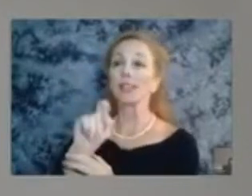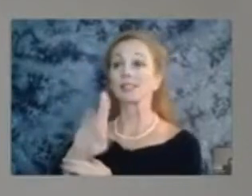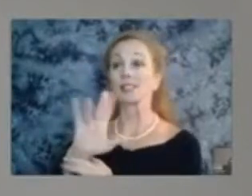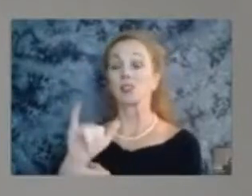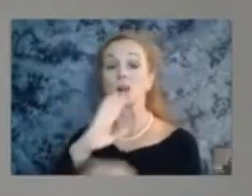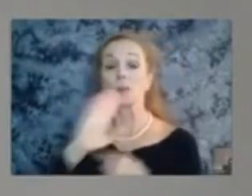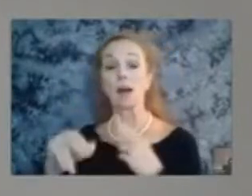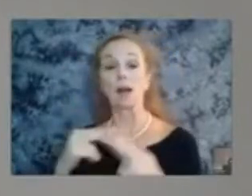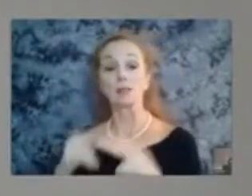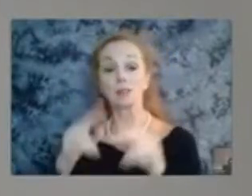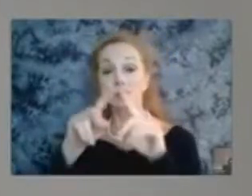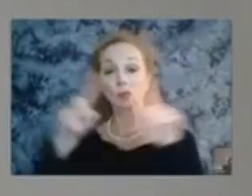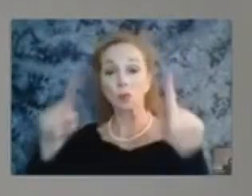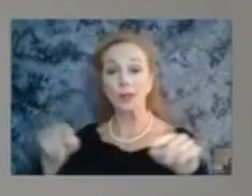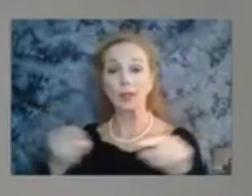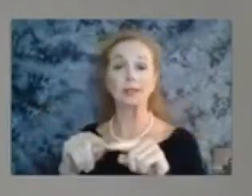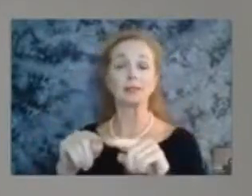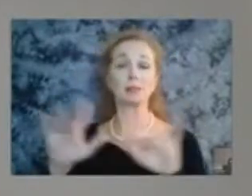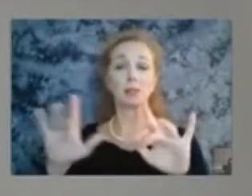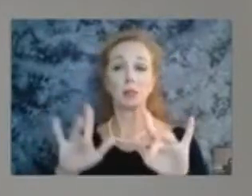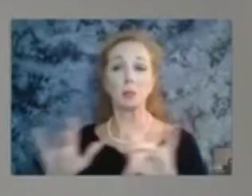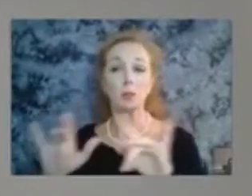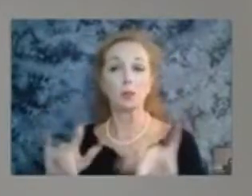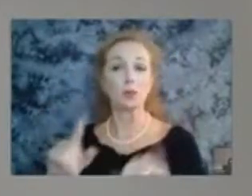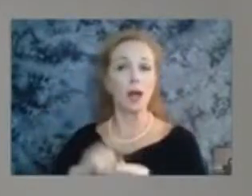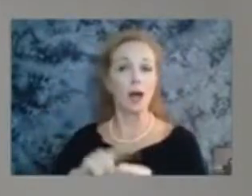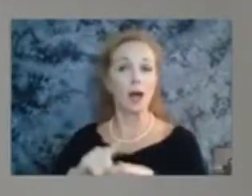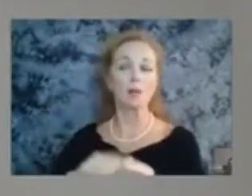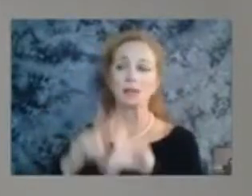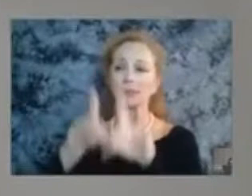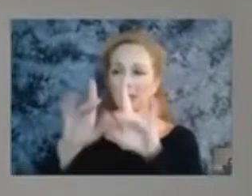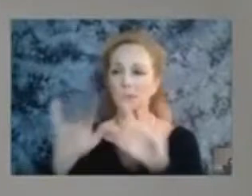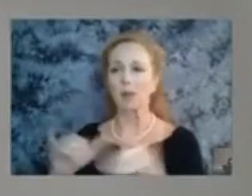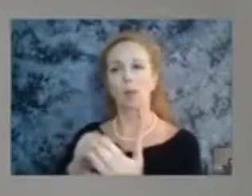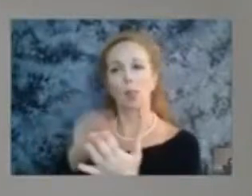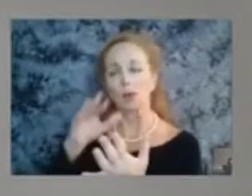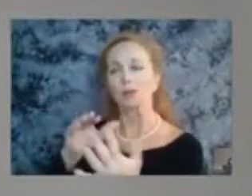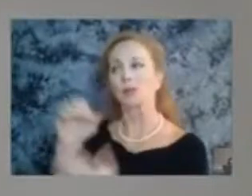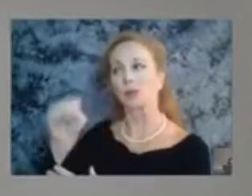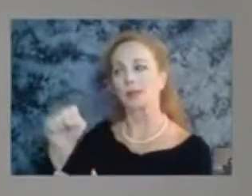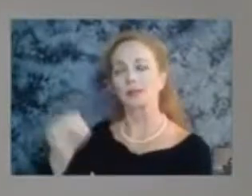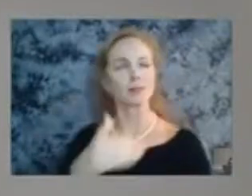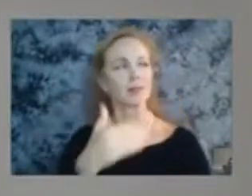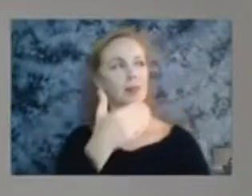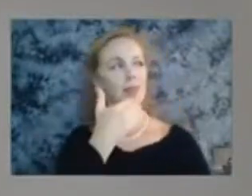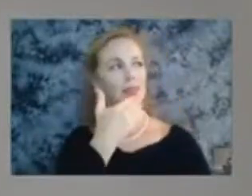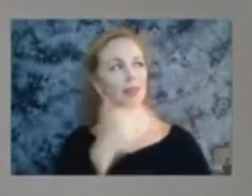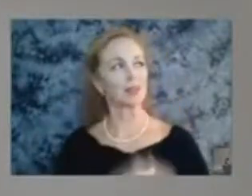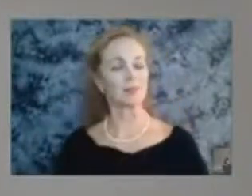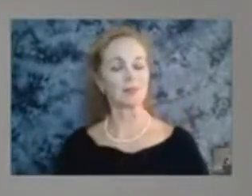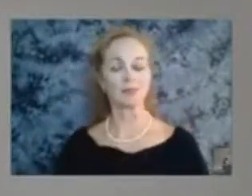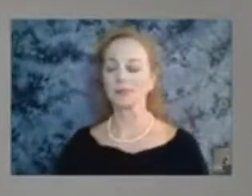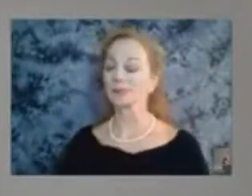can do synchronous and asynchronous learning. So yes. Thank you. You're welcome. Mr. Strain?